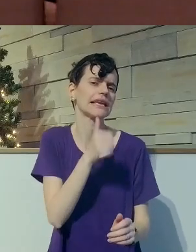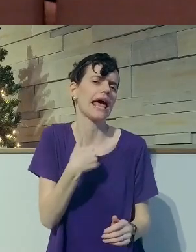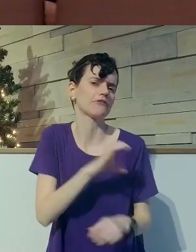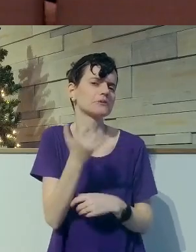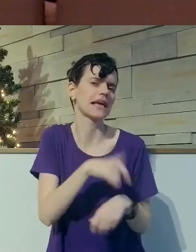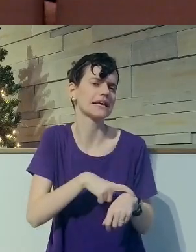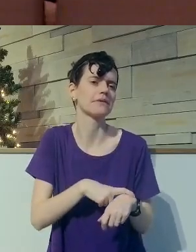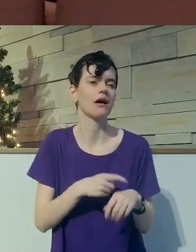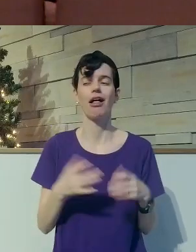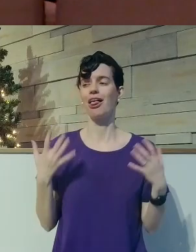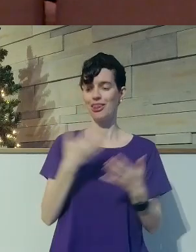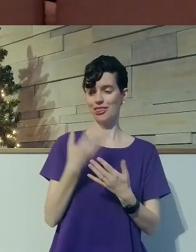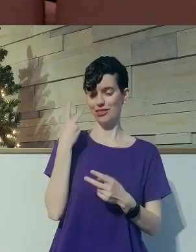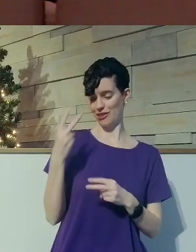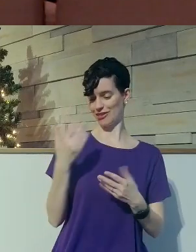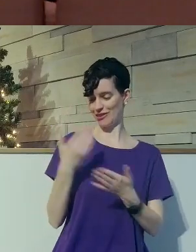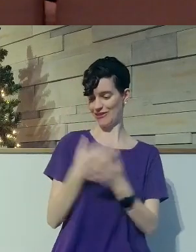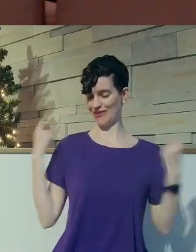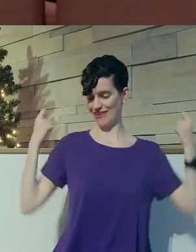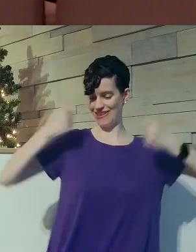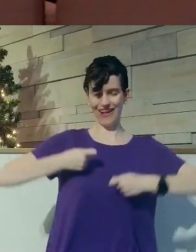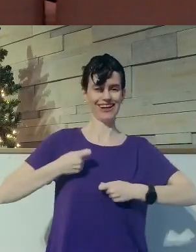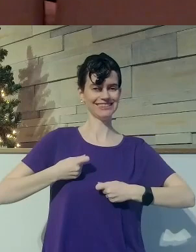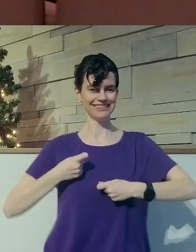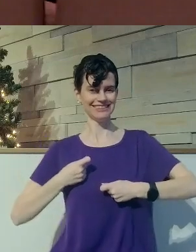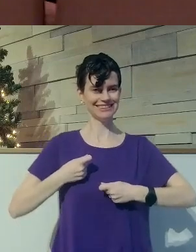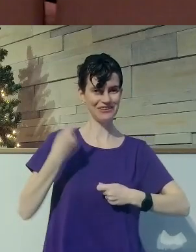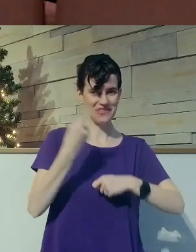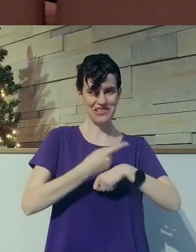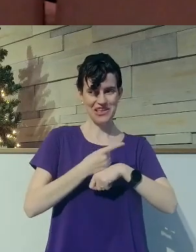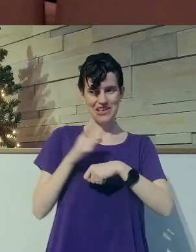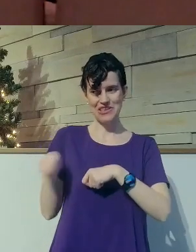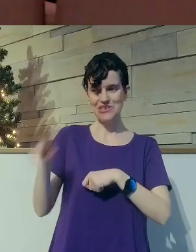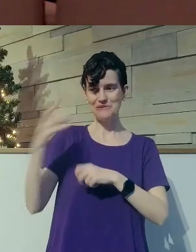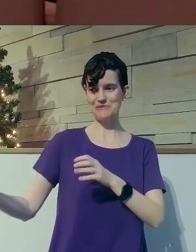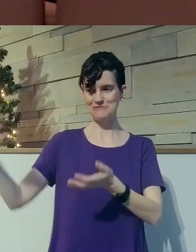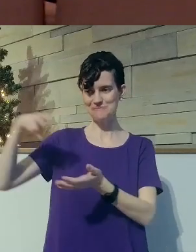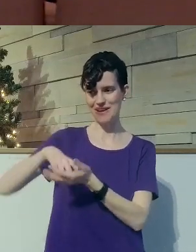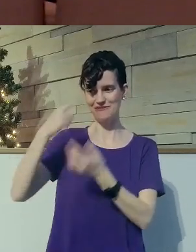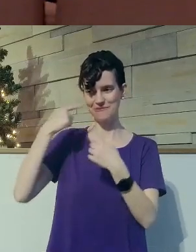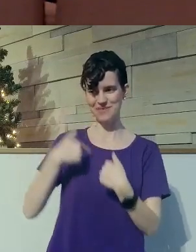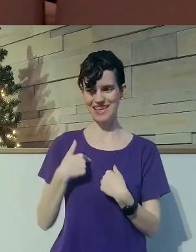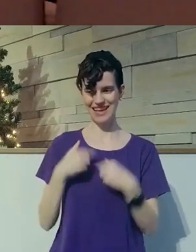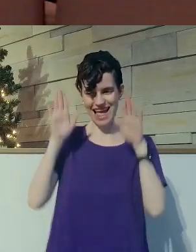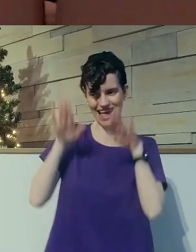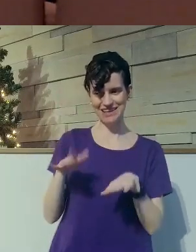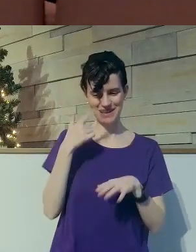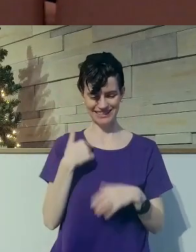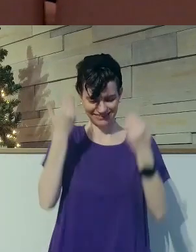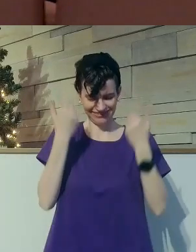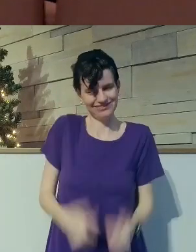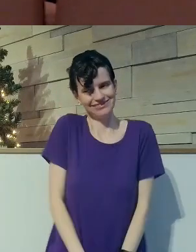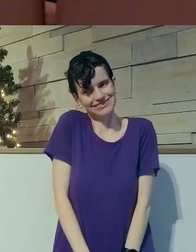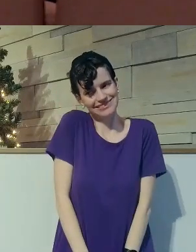then. But, hey, look at the new coat I got, all right? Yeah. You know, one of these days, you guys are all going to be bowing down to me because it's me,